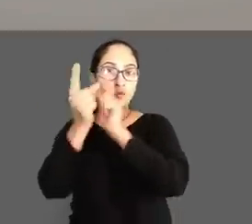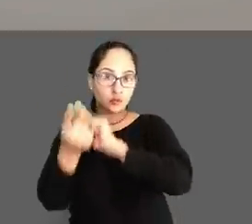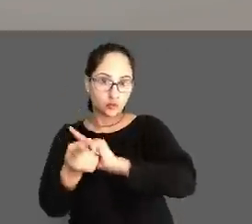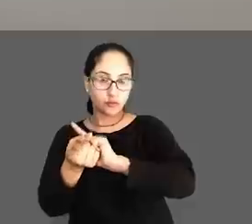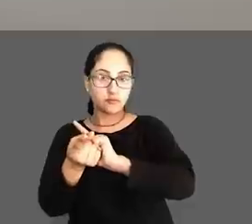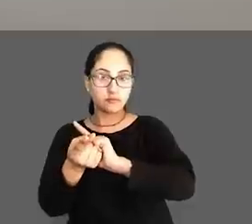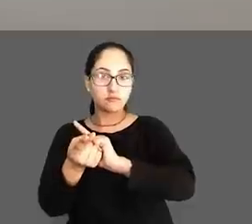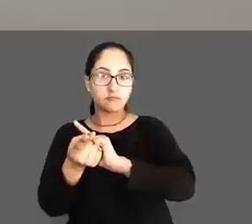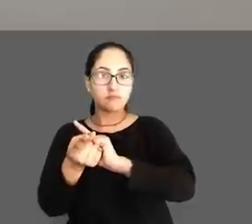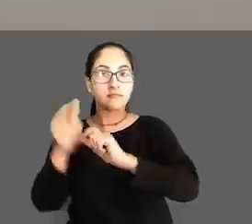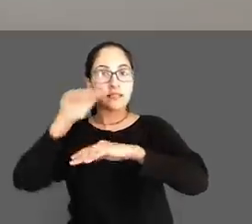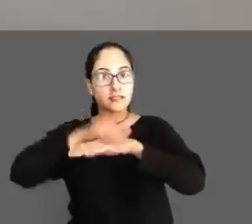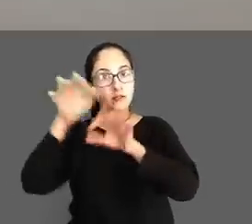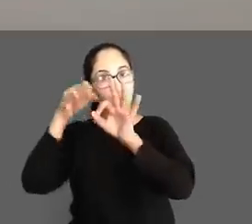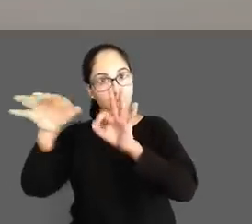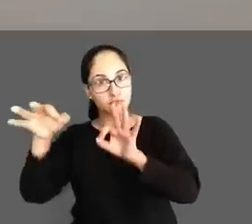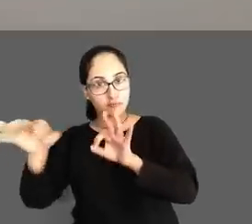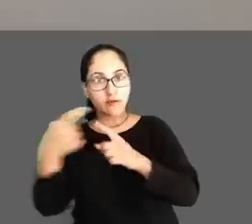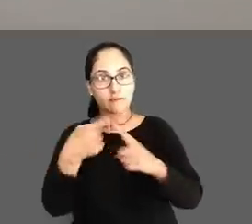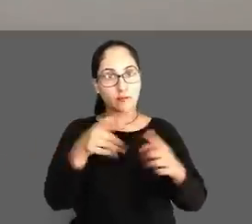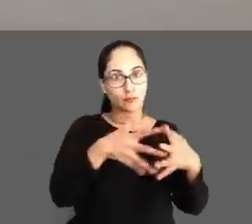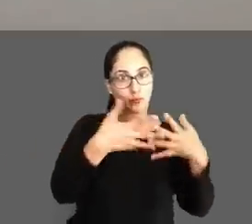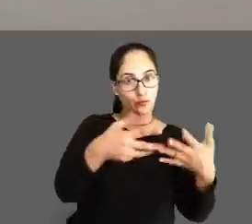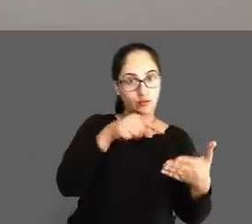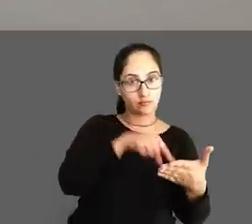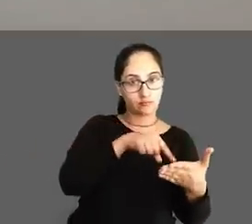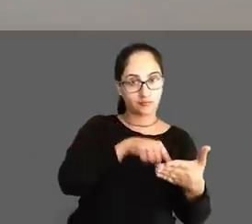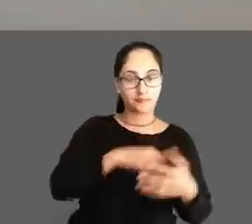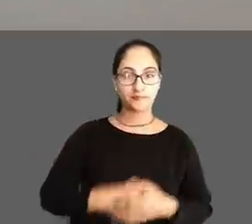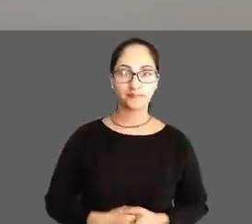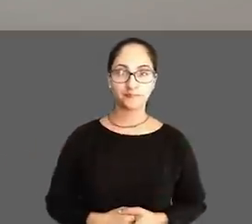translation of Ayat An-Nur from the Quran.